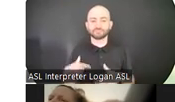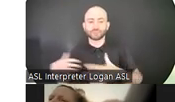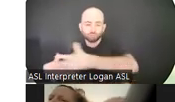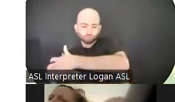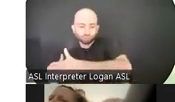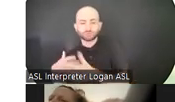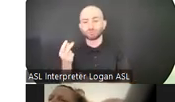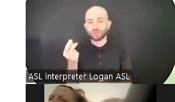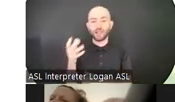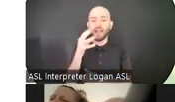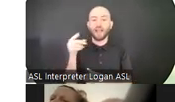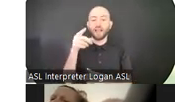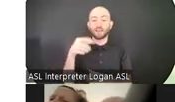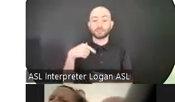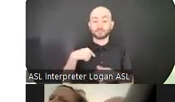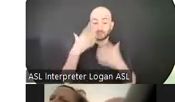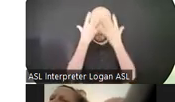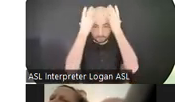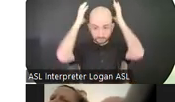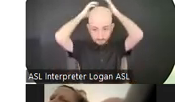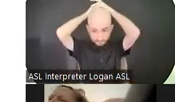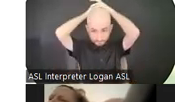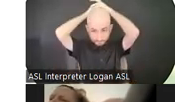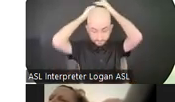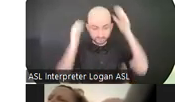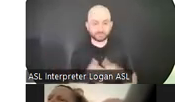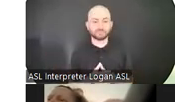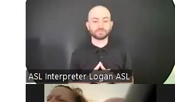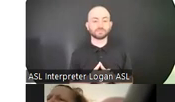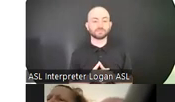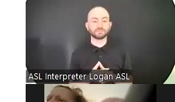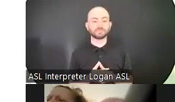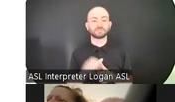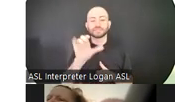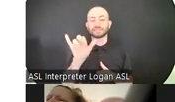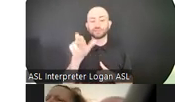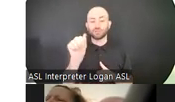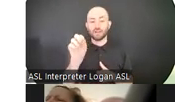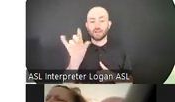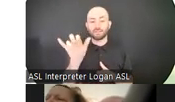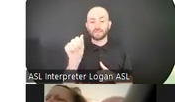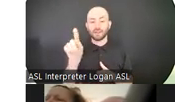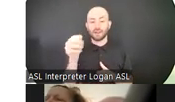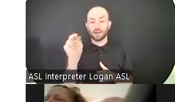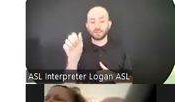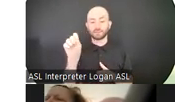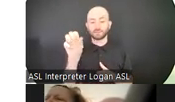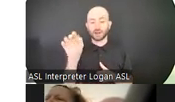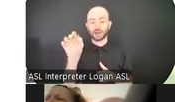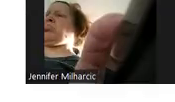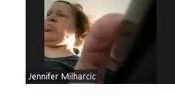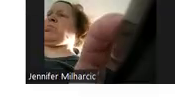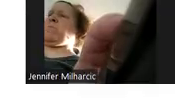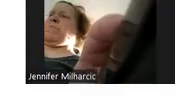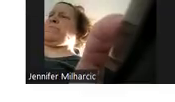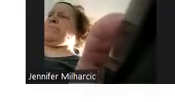brownish blonde hair is pulled back sierra olivia thomas williams ma is a prevention specialist at